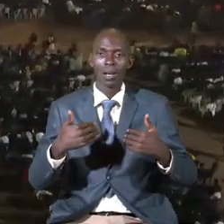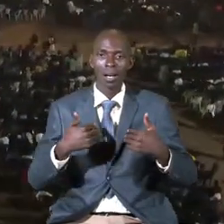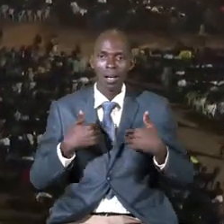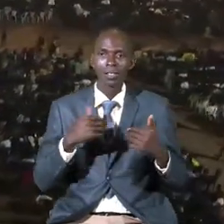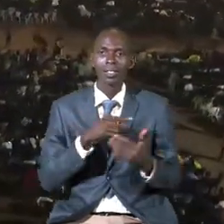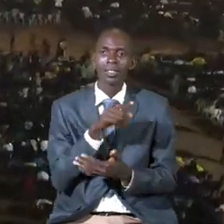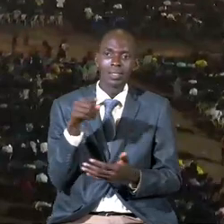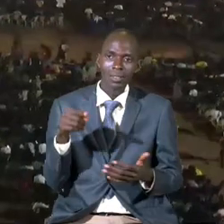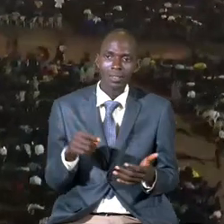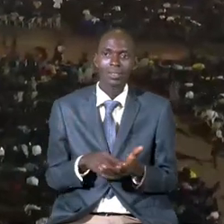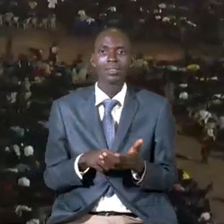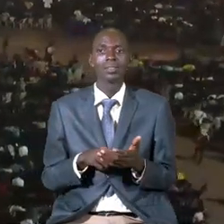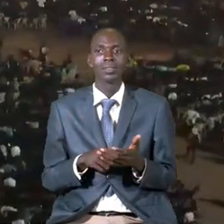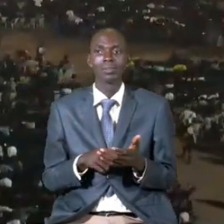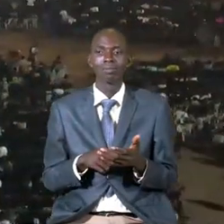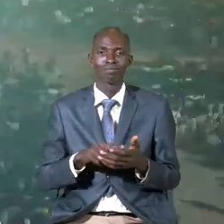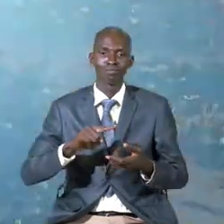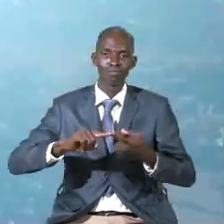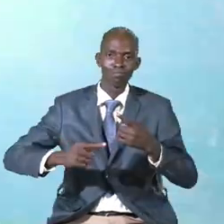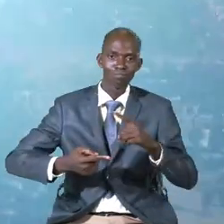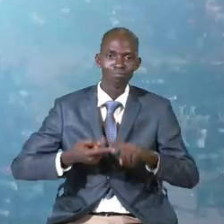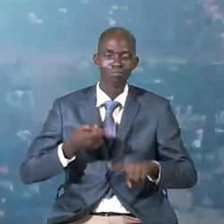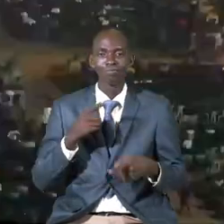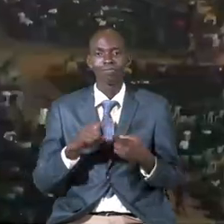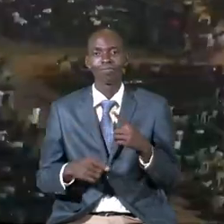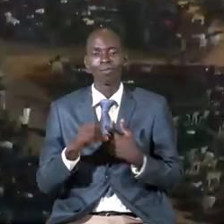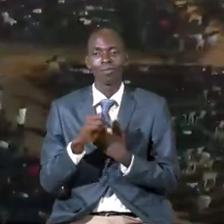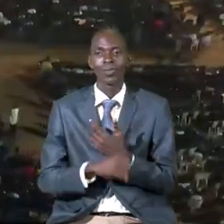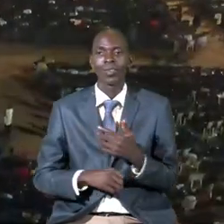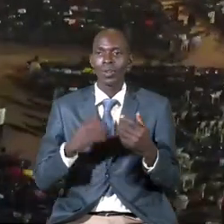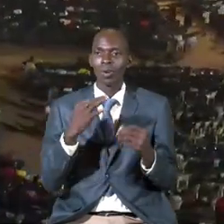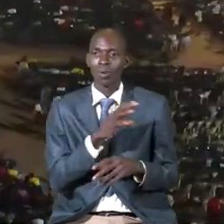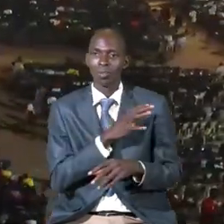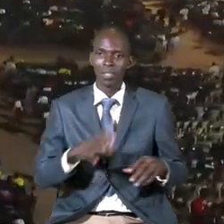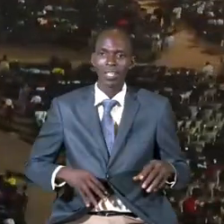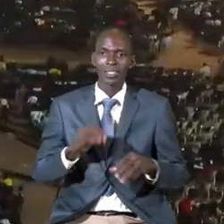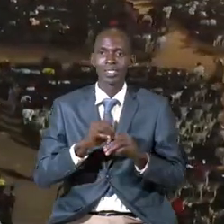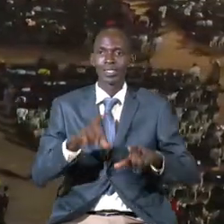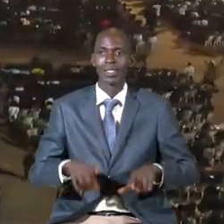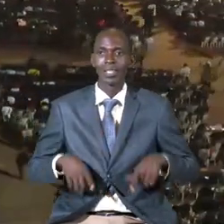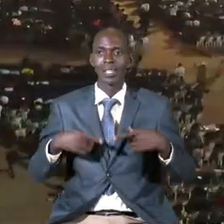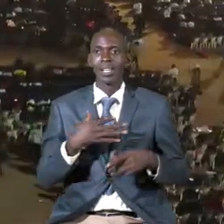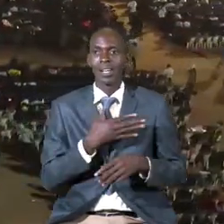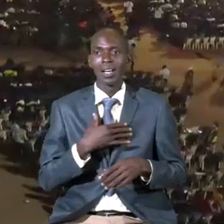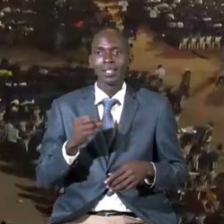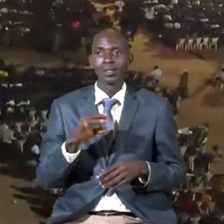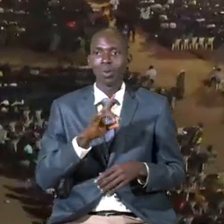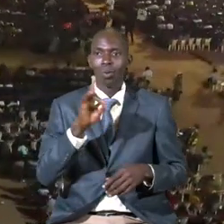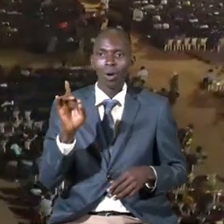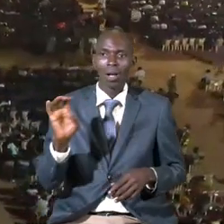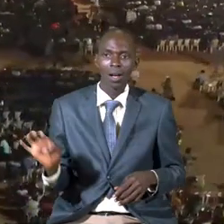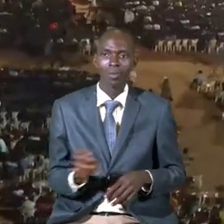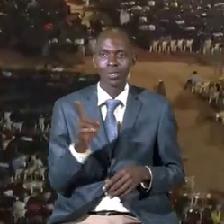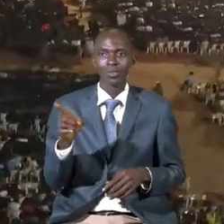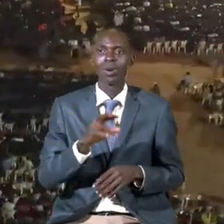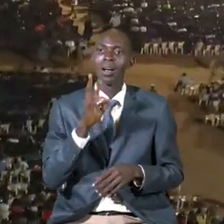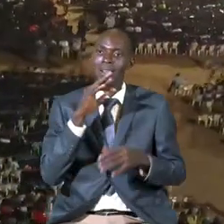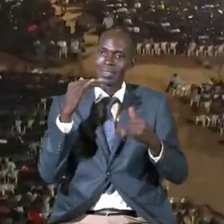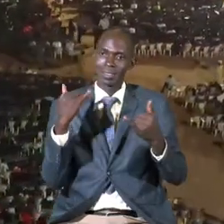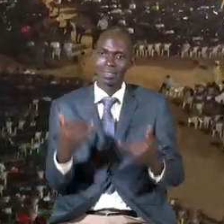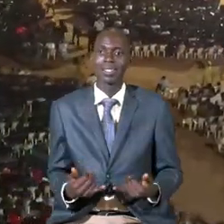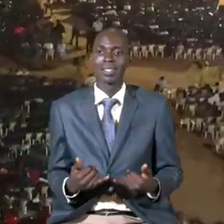companionship of christ in your life and so wherever you are now and you